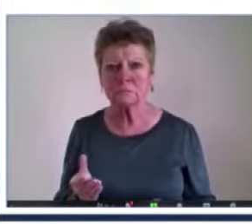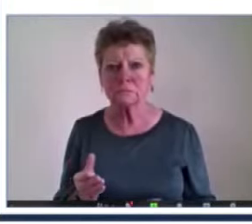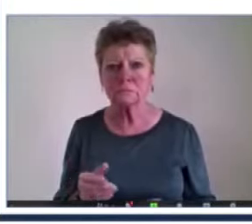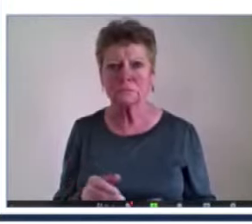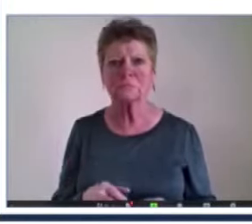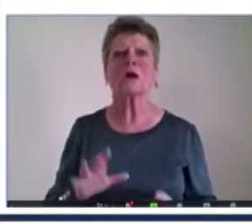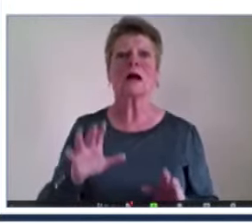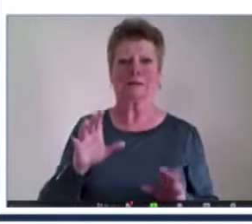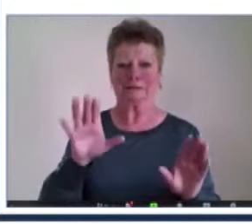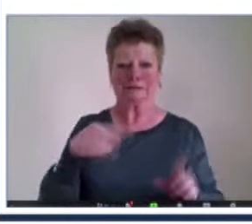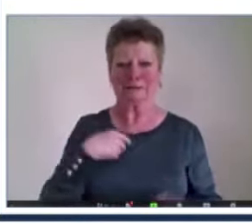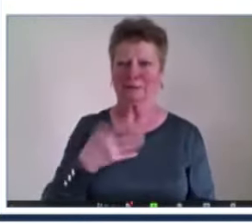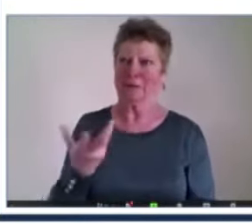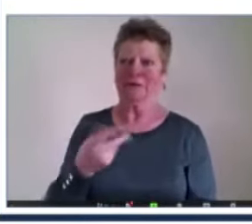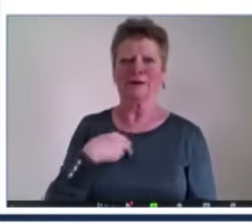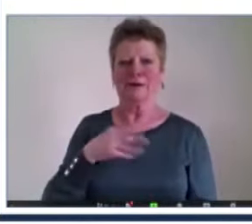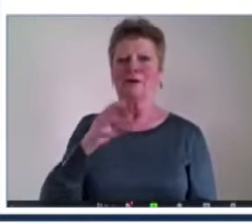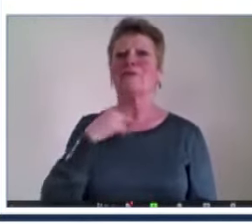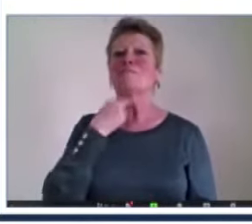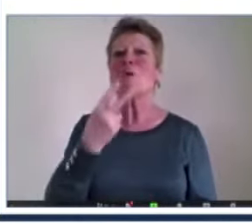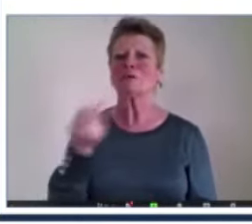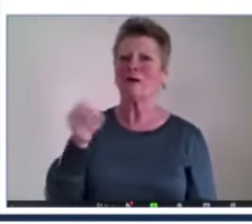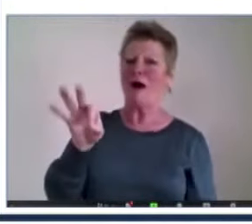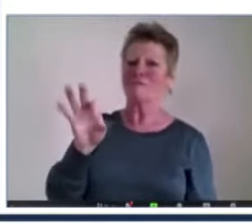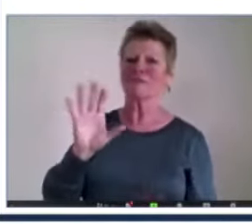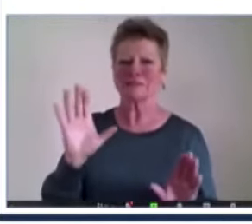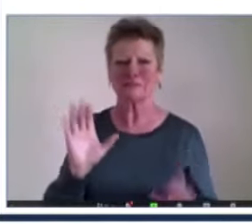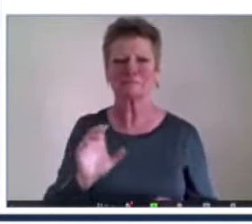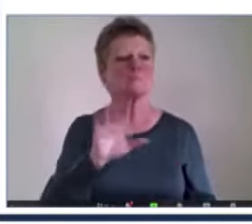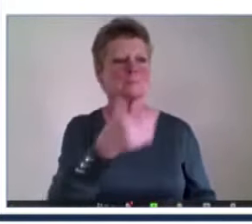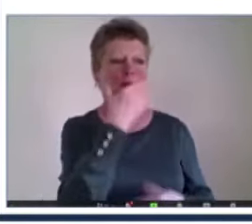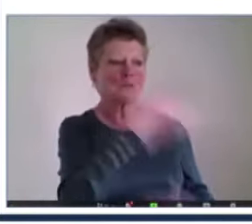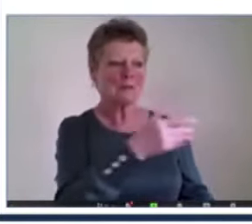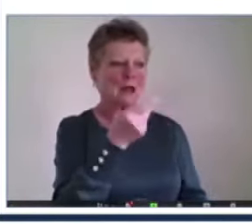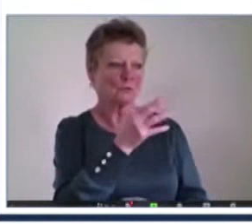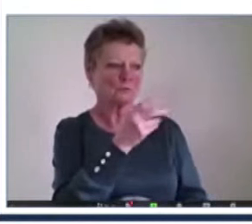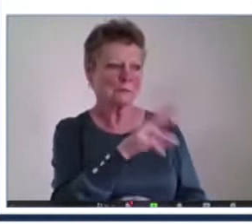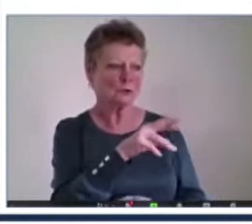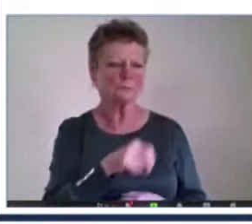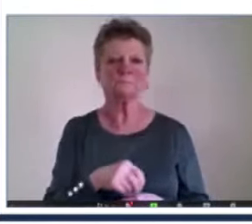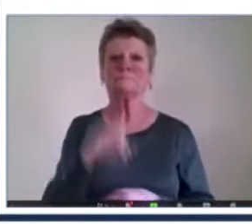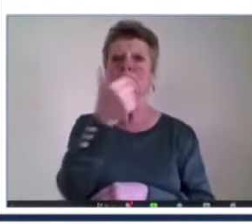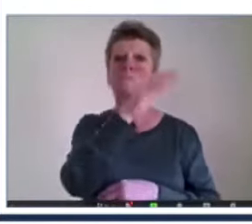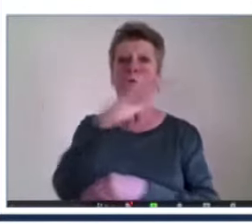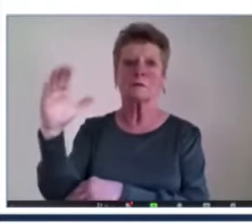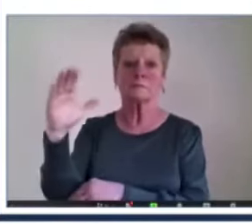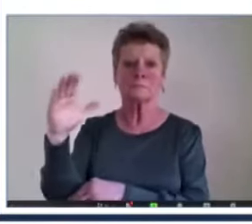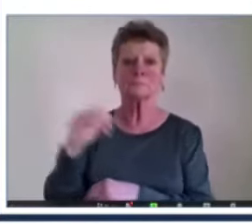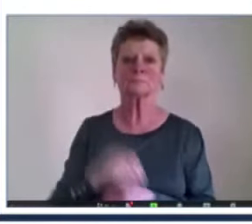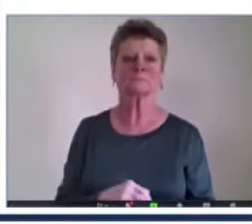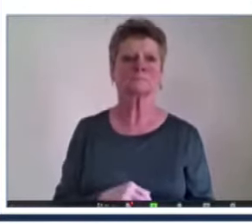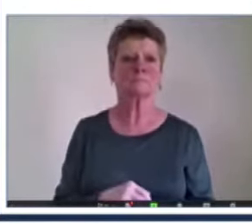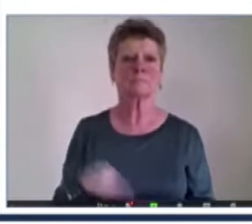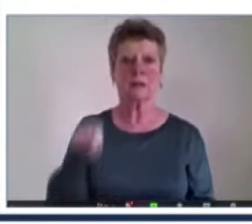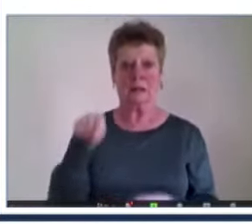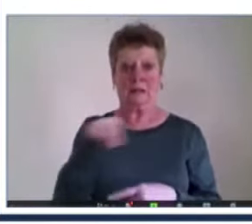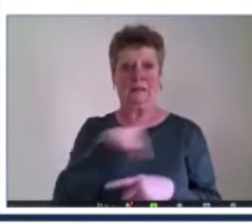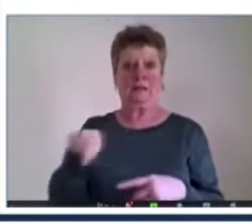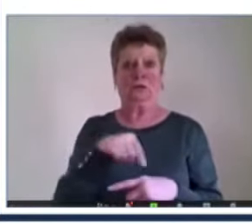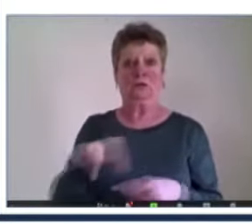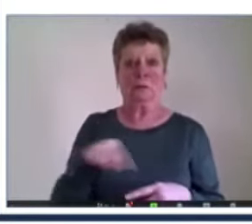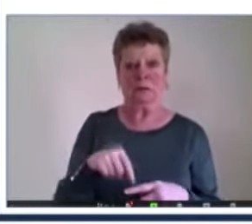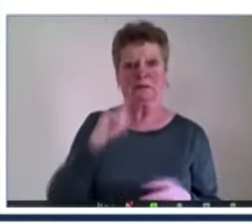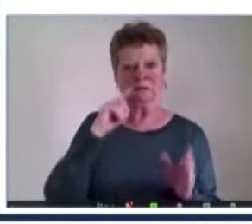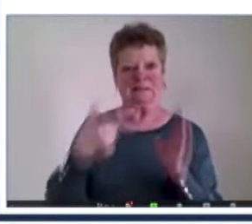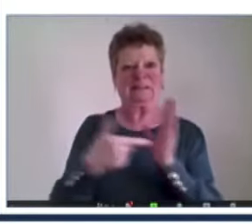There we go. Get unmuted. Sorry. Thank you, Premier. Good afternoon, everybody. This week is the second